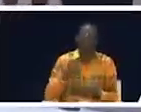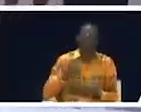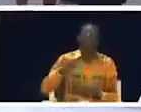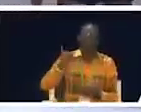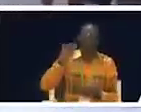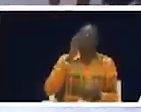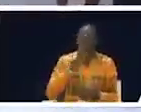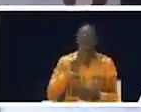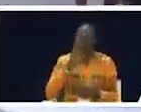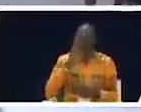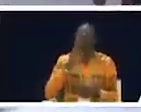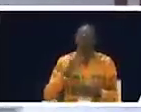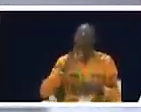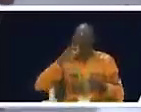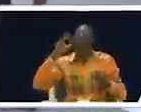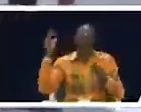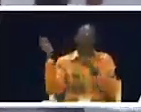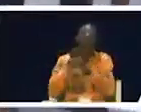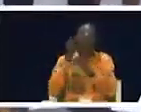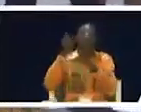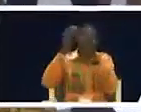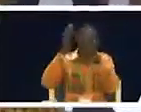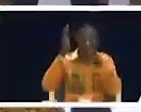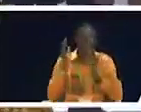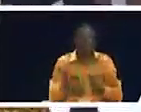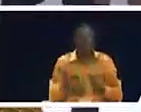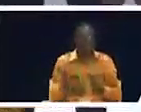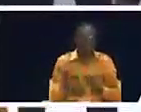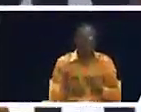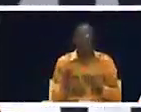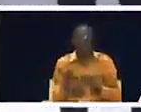Forever you be the champion.